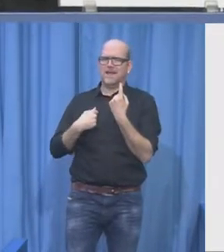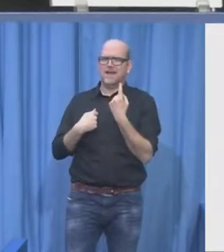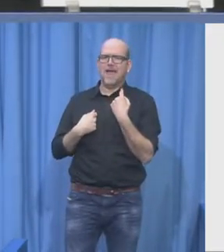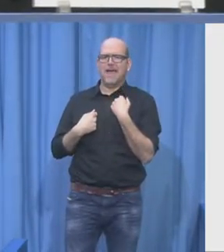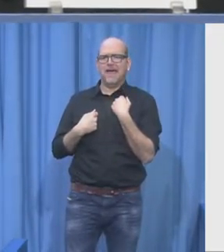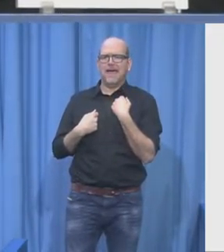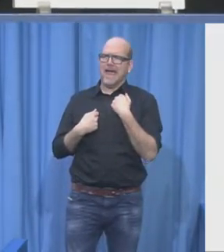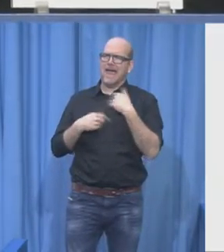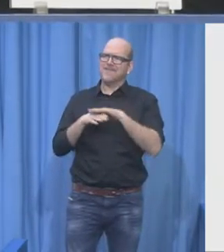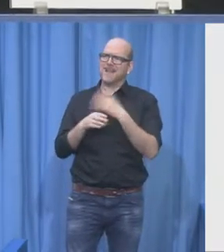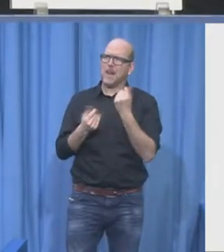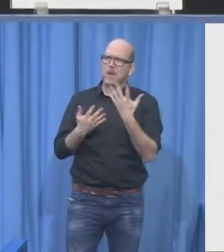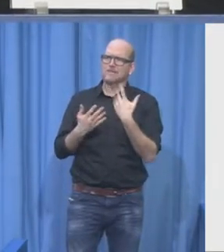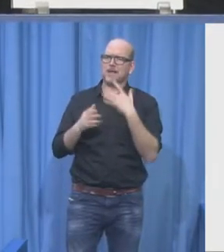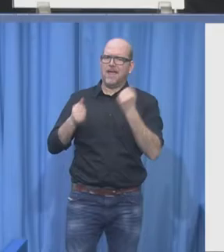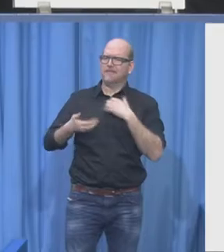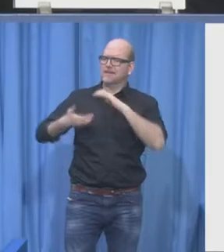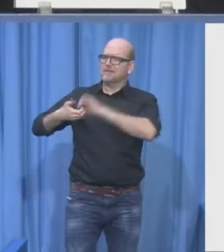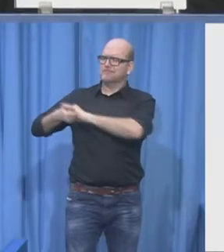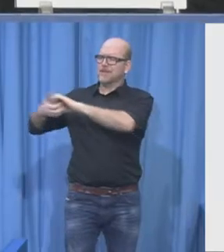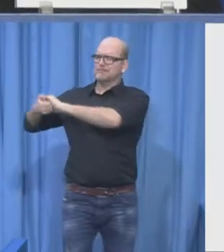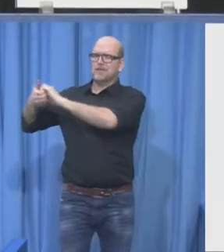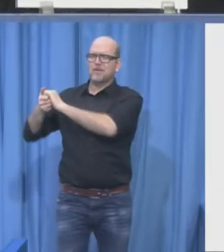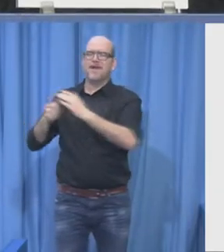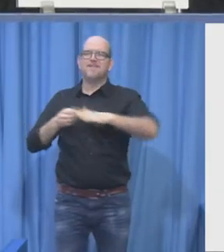the same for Discovering Hands.